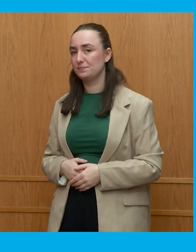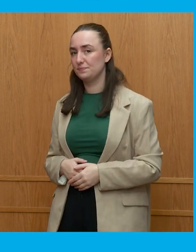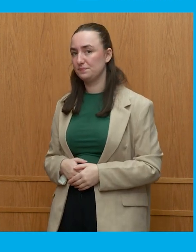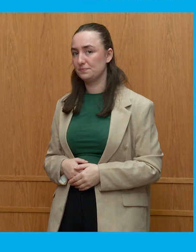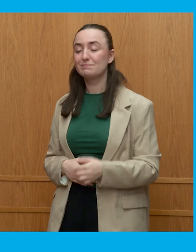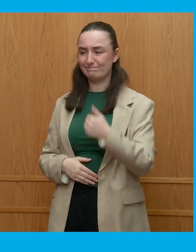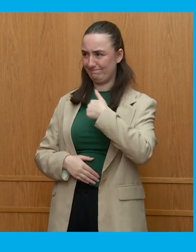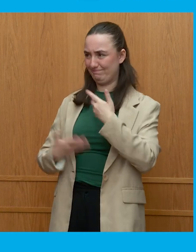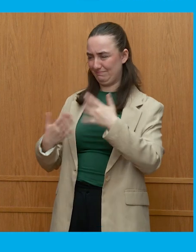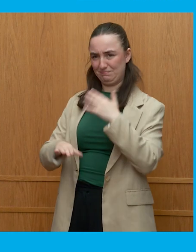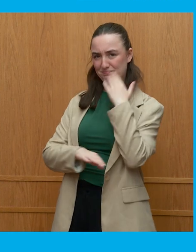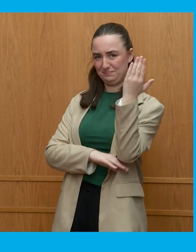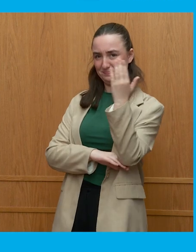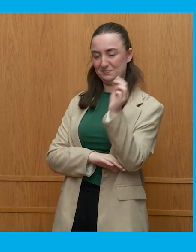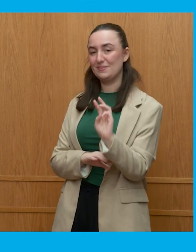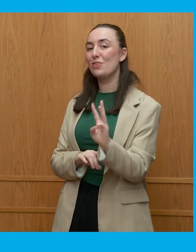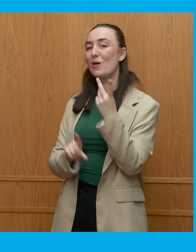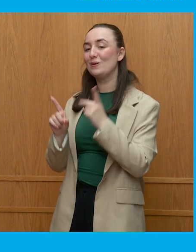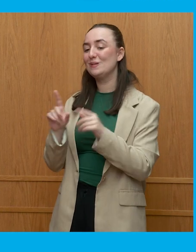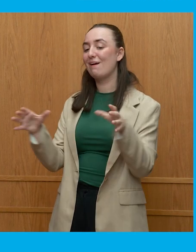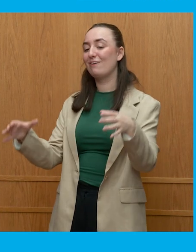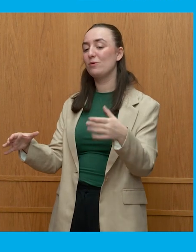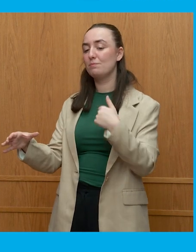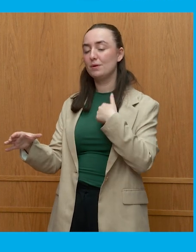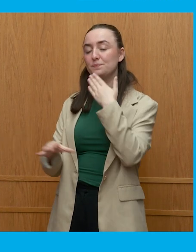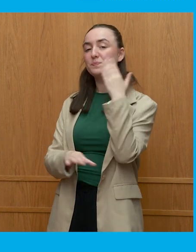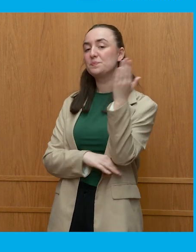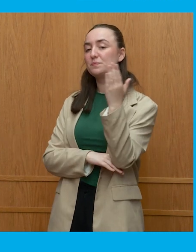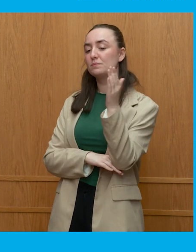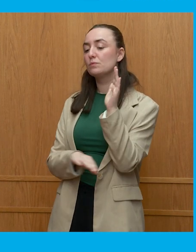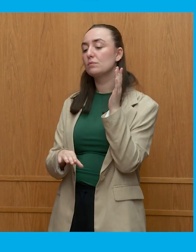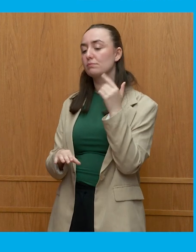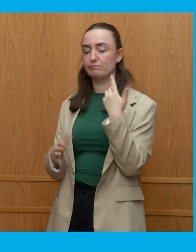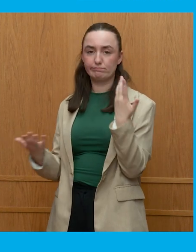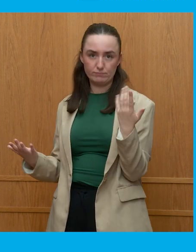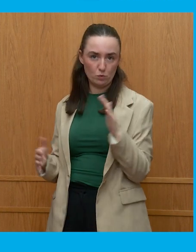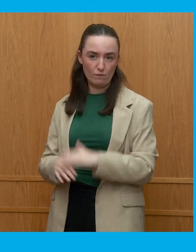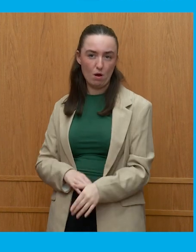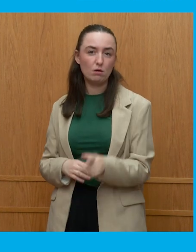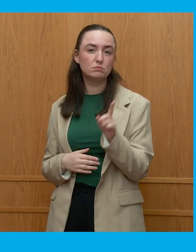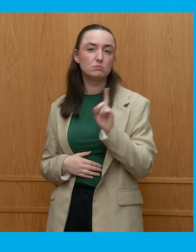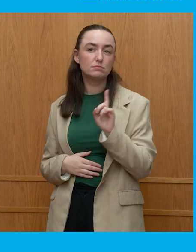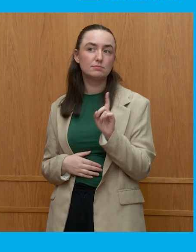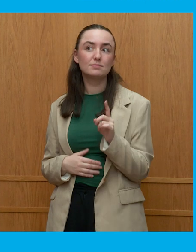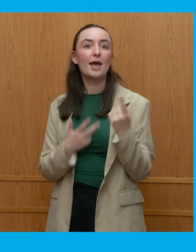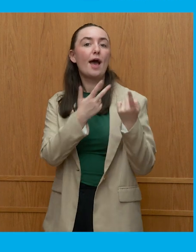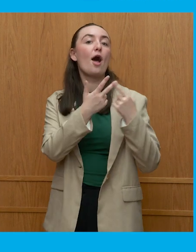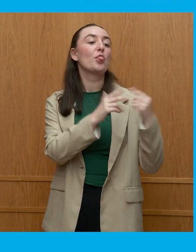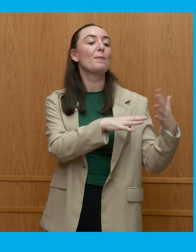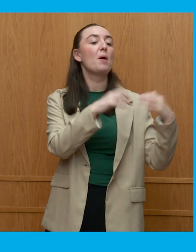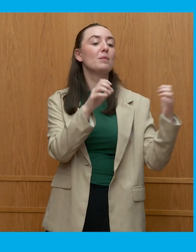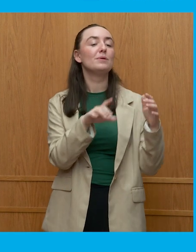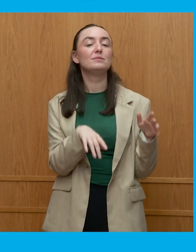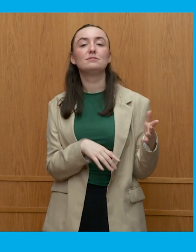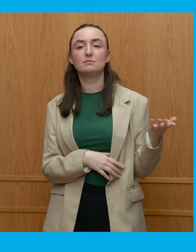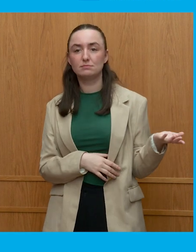year on political buildings. And I talk about other parliaments like